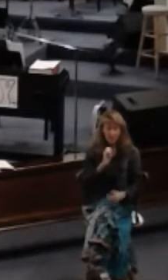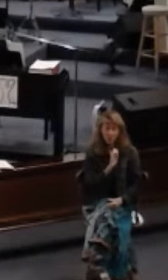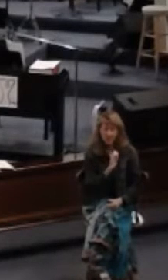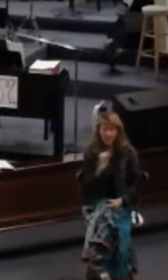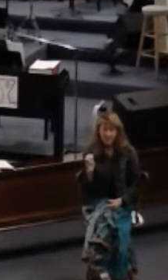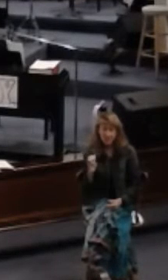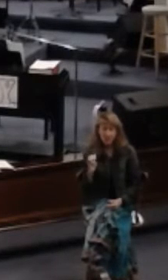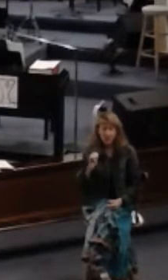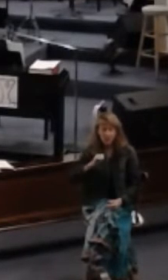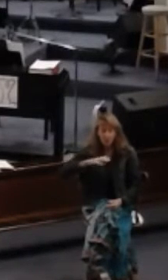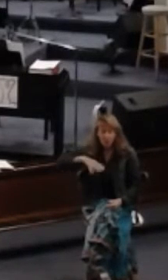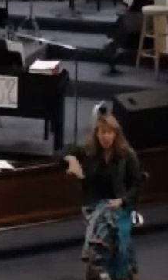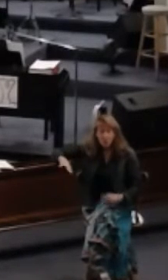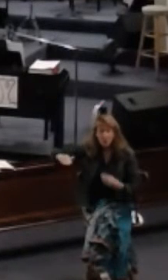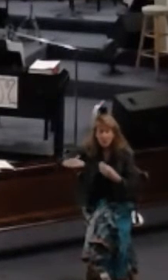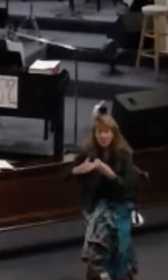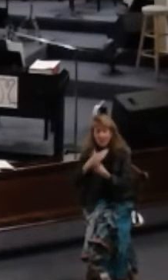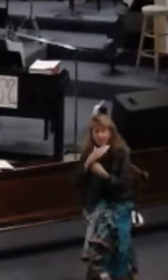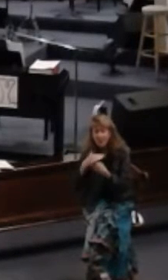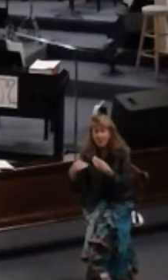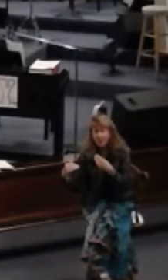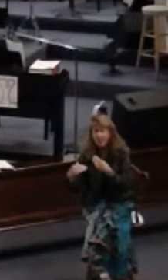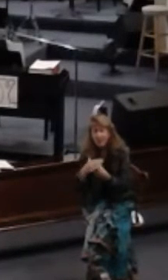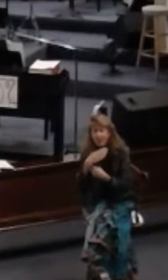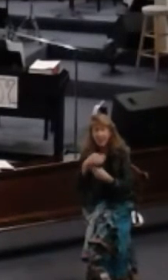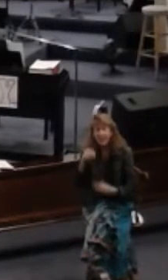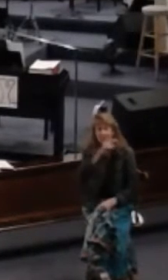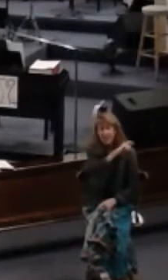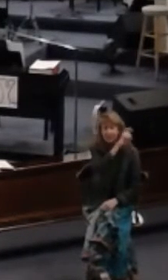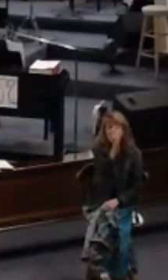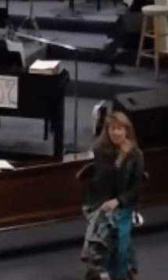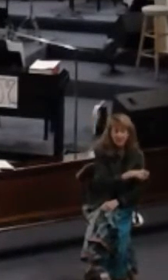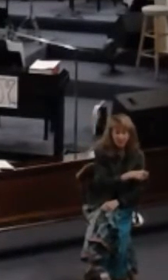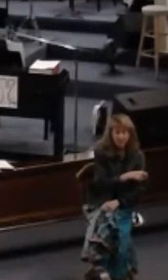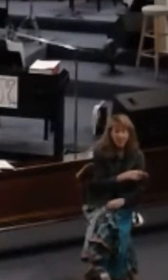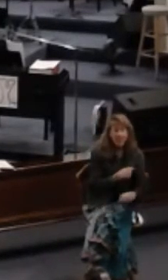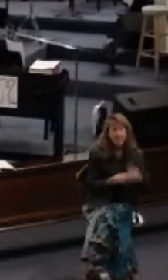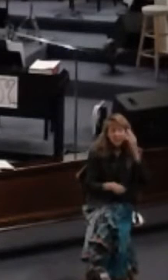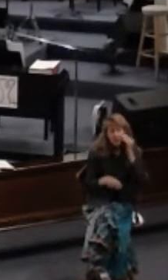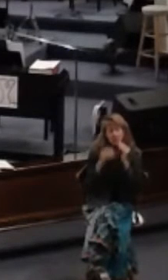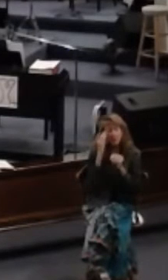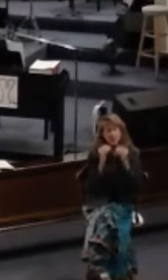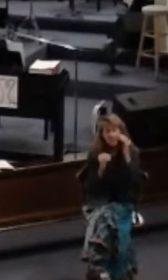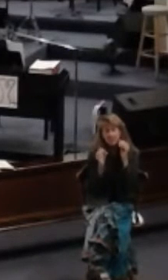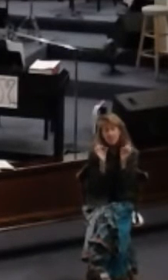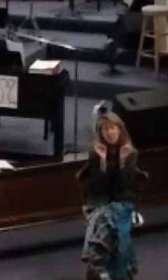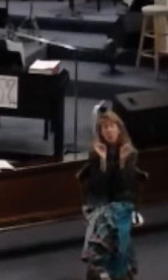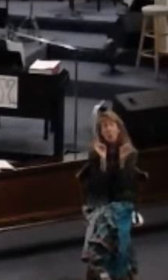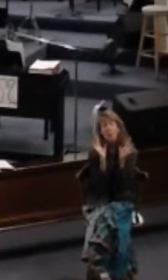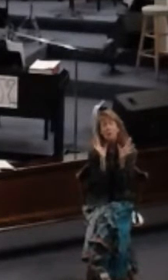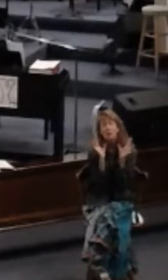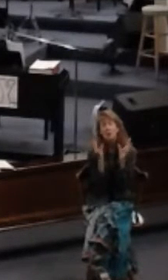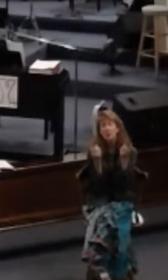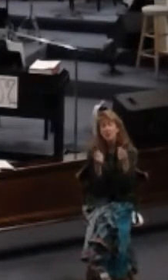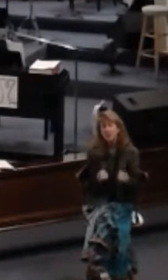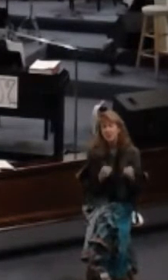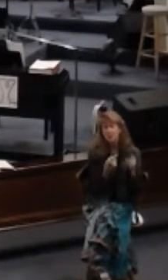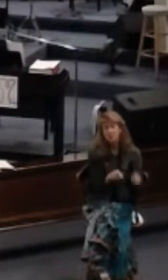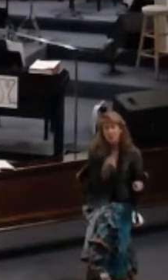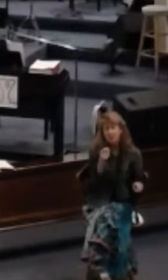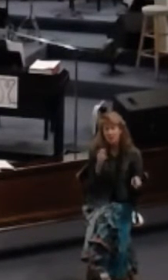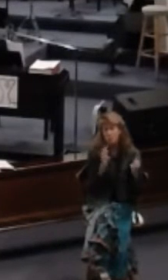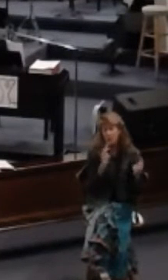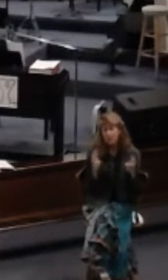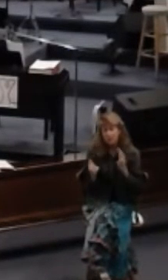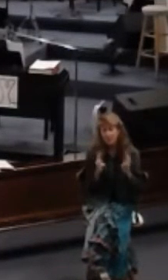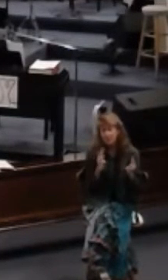south in Texas that are experiencing some devastation from the weather. And Father, we pray that you would